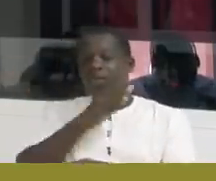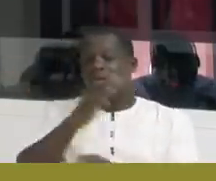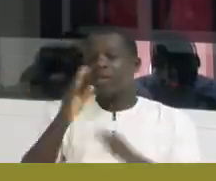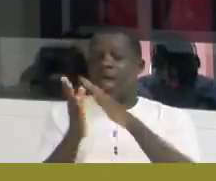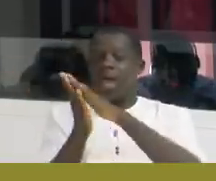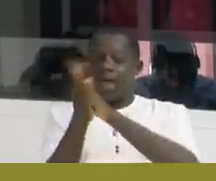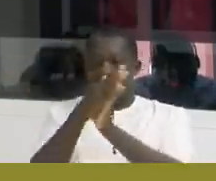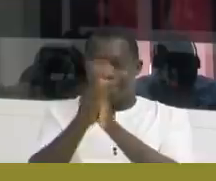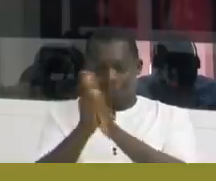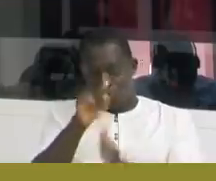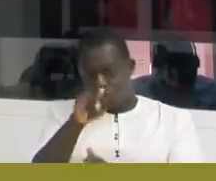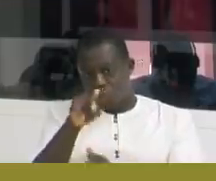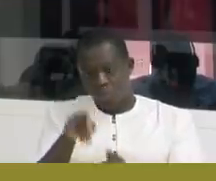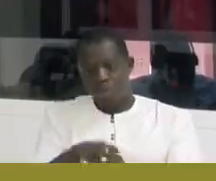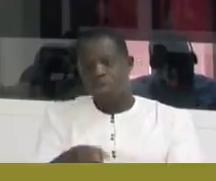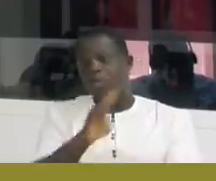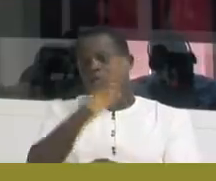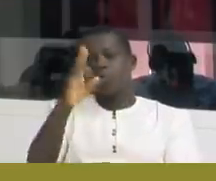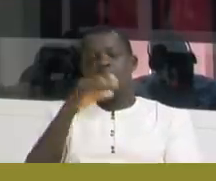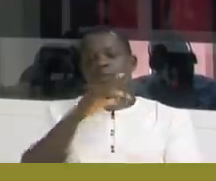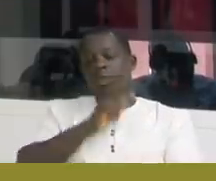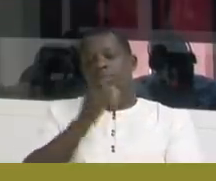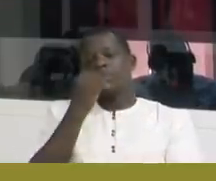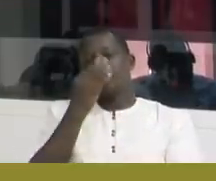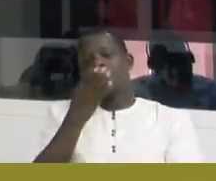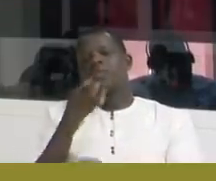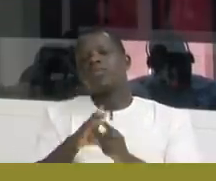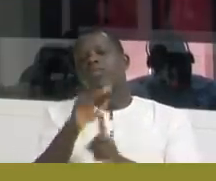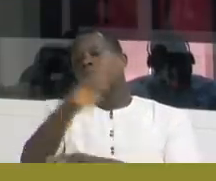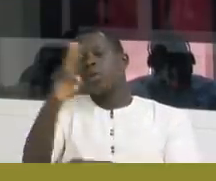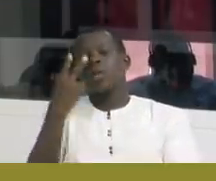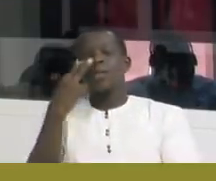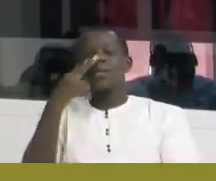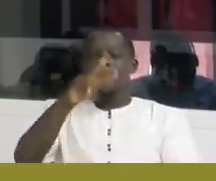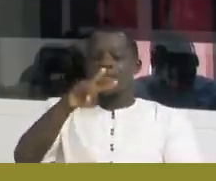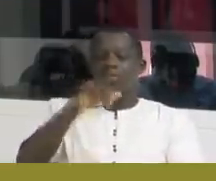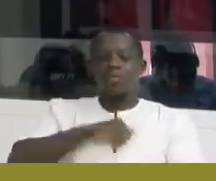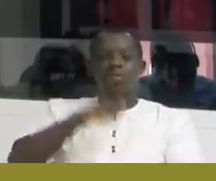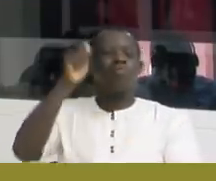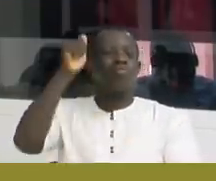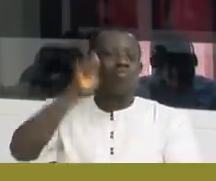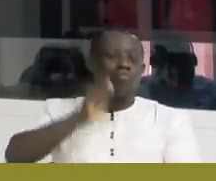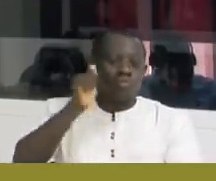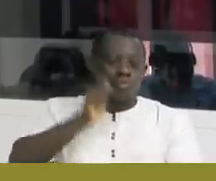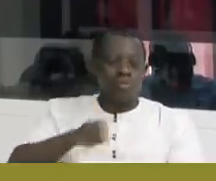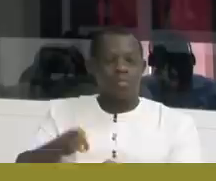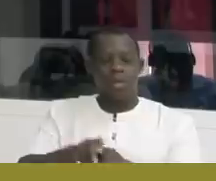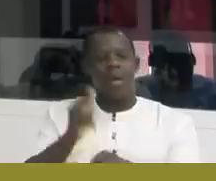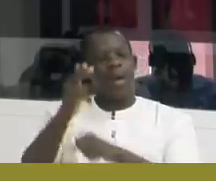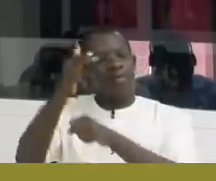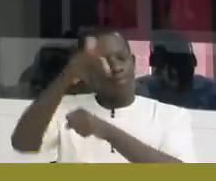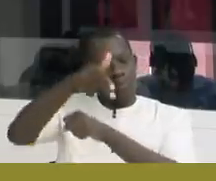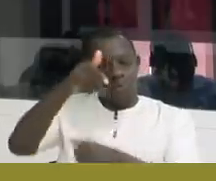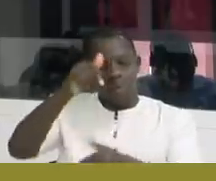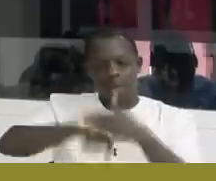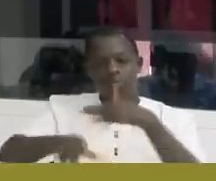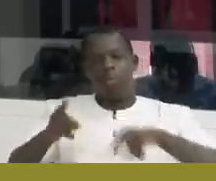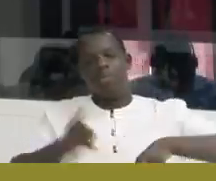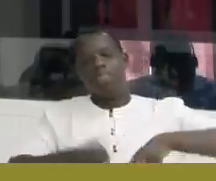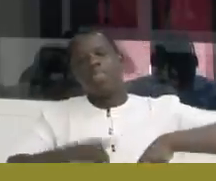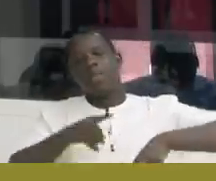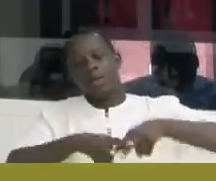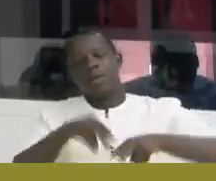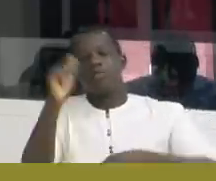that they lied. I'm just saying that they did not see me discharge that round into his leg. So I was holding